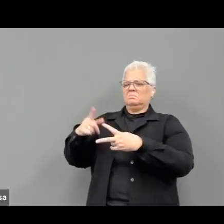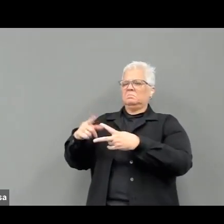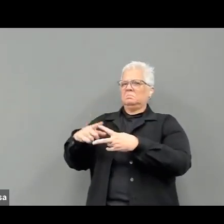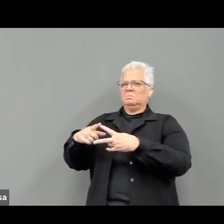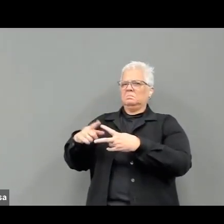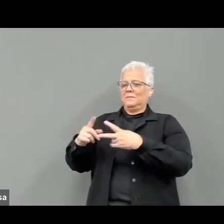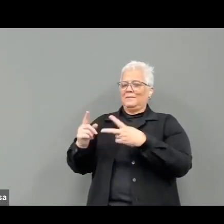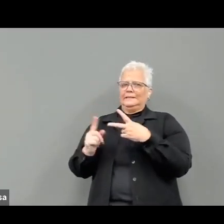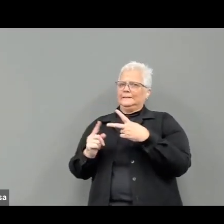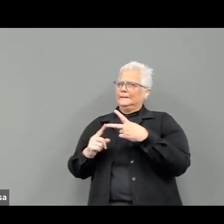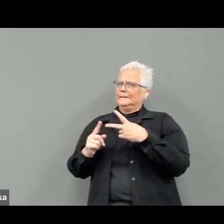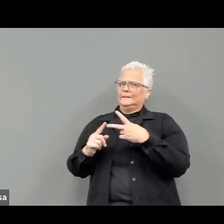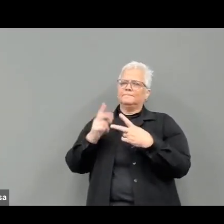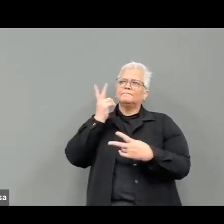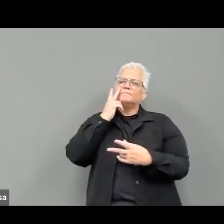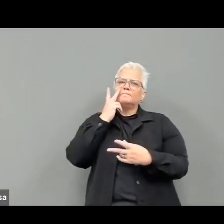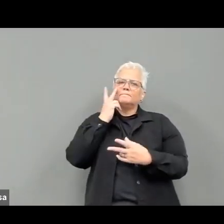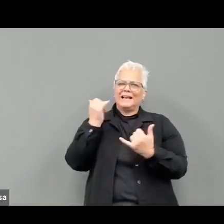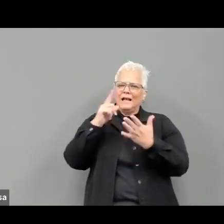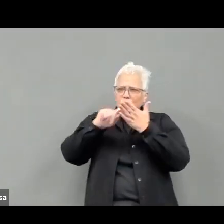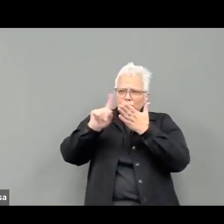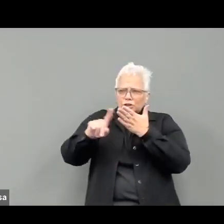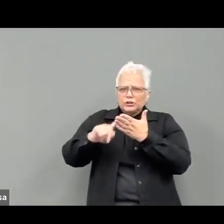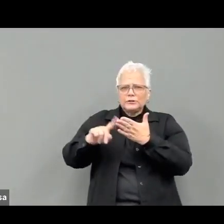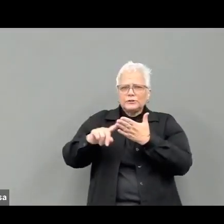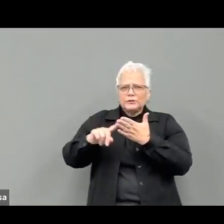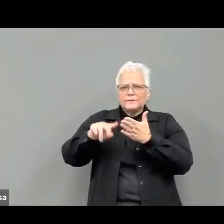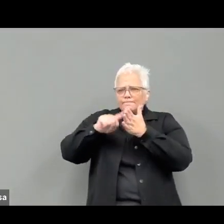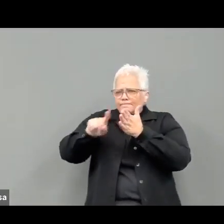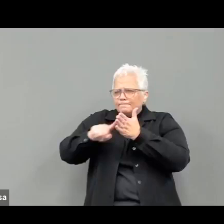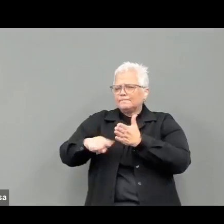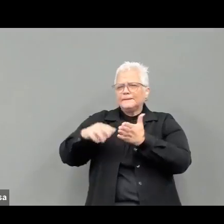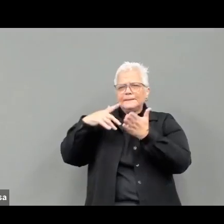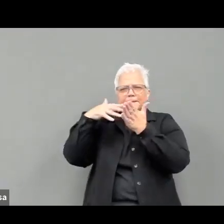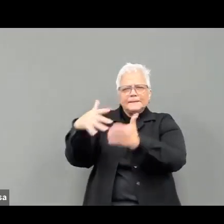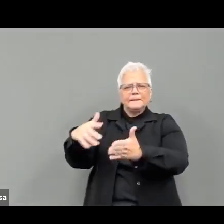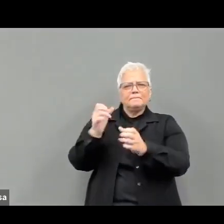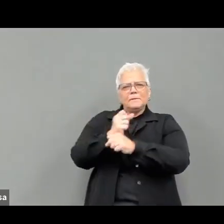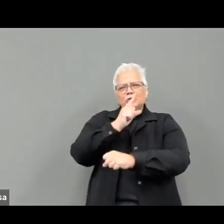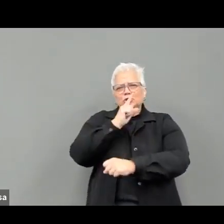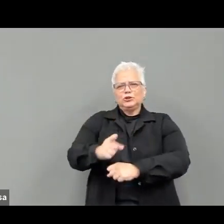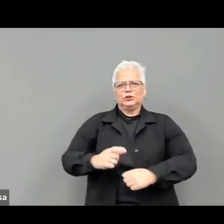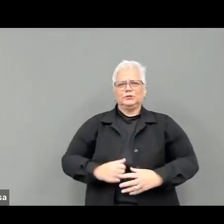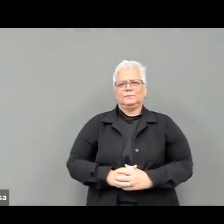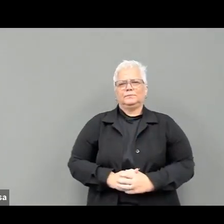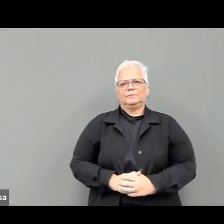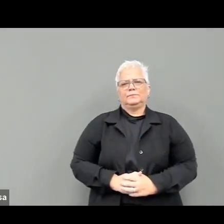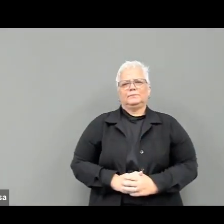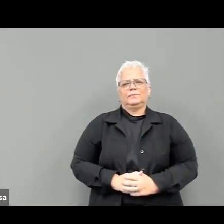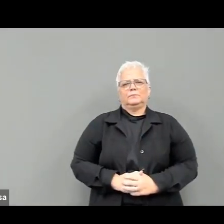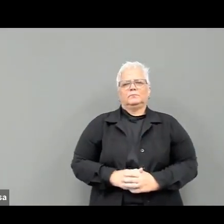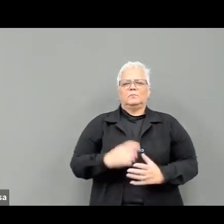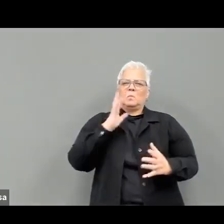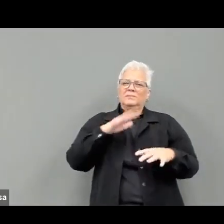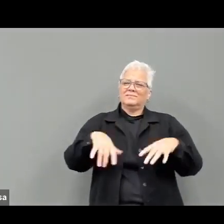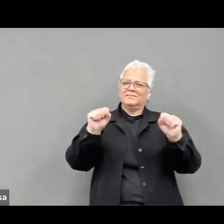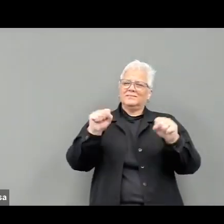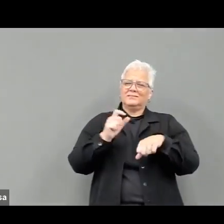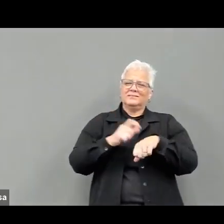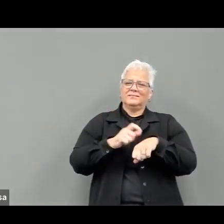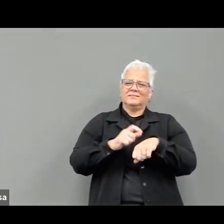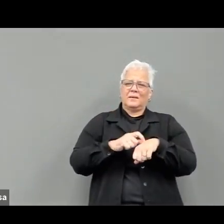widely available to everyone and anyone who wants to receive it. Masking, hand washing, and social distancing remain